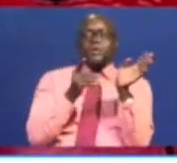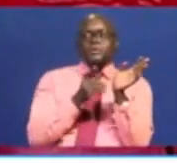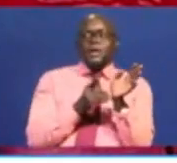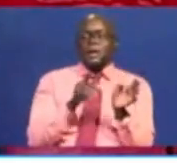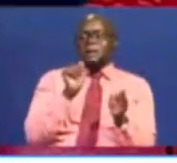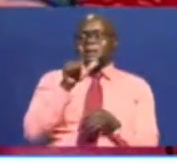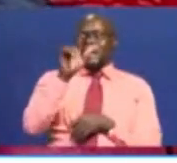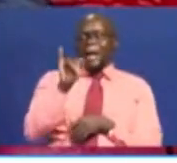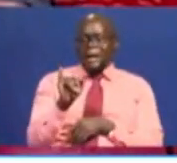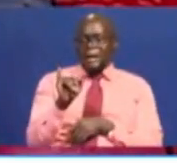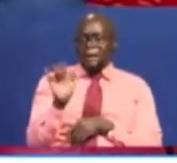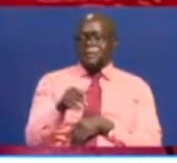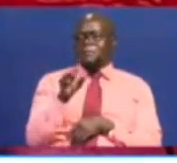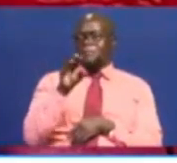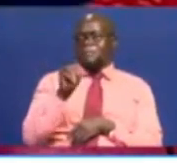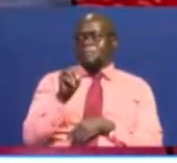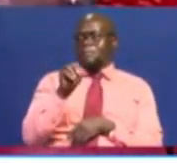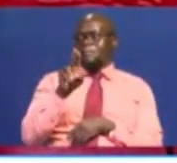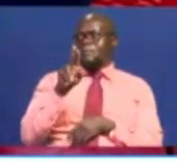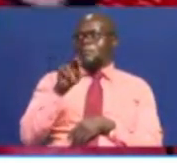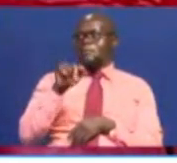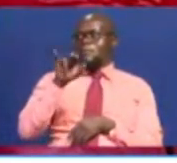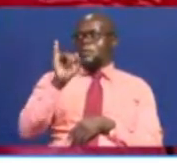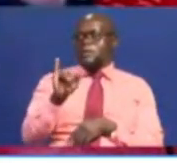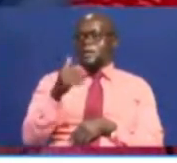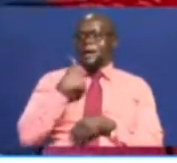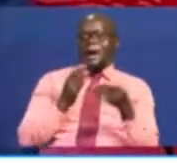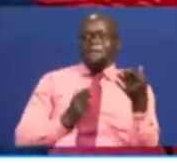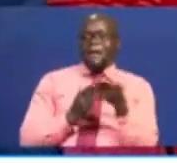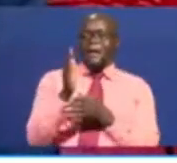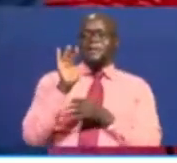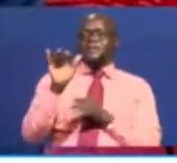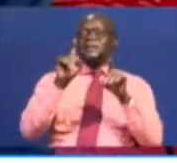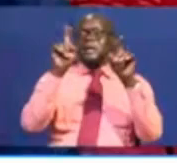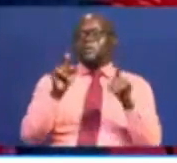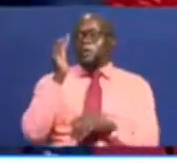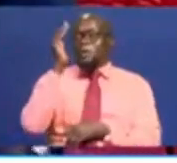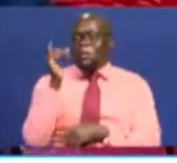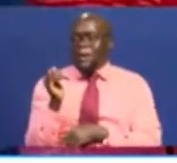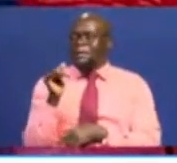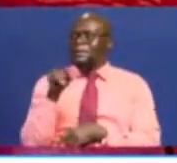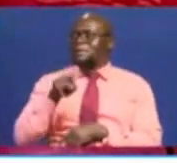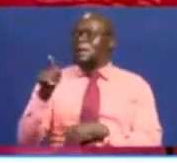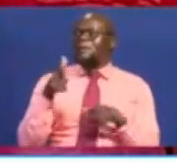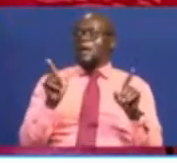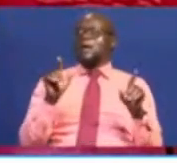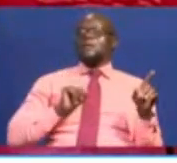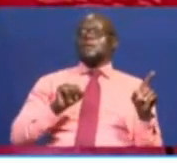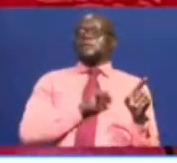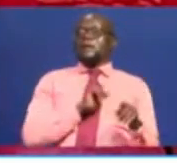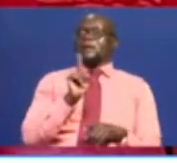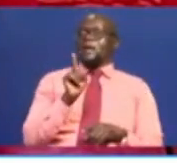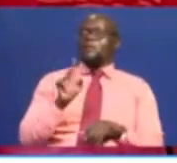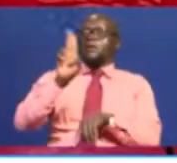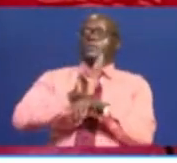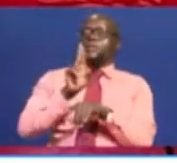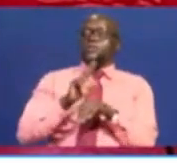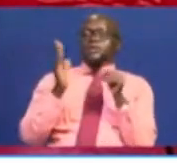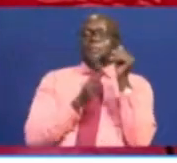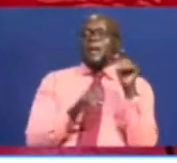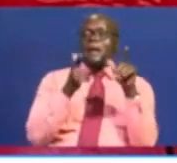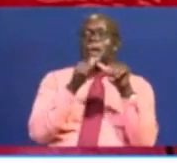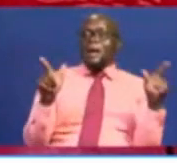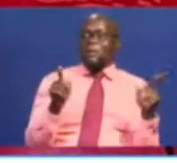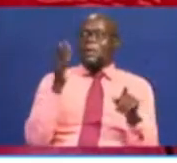Ali Munyi Mundigi has a right to ask the question they want. Why would you allow Senator Sifuna to use that parliamentary